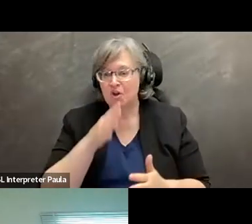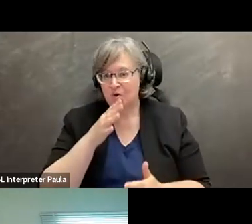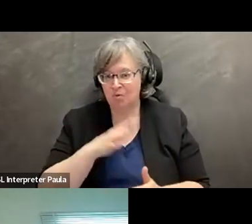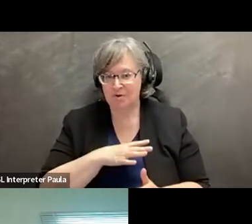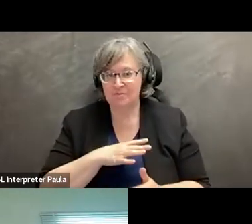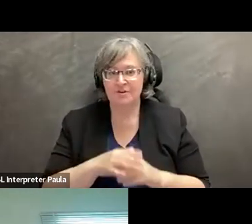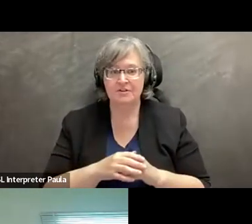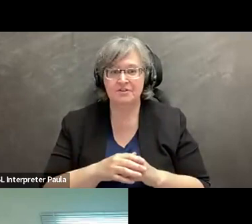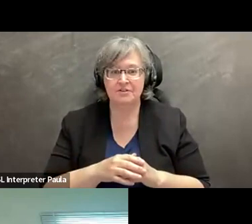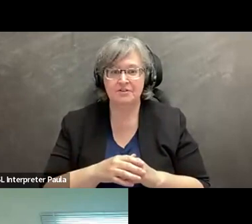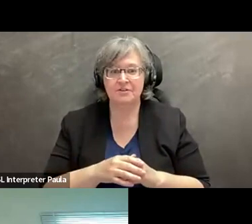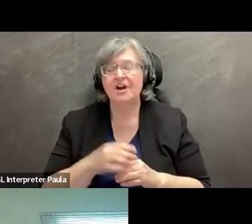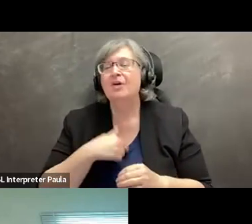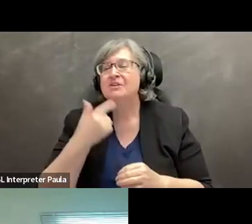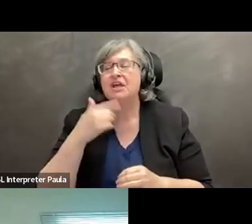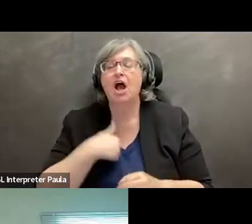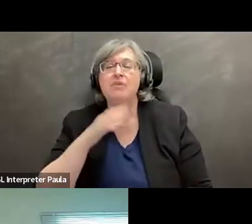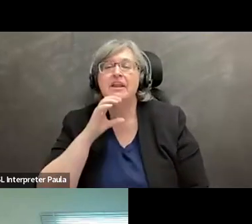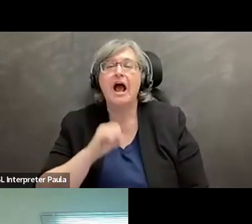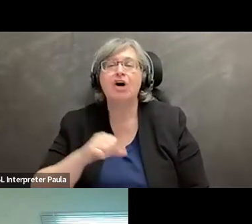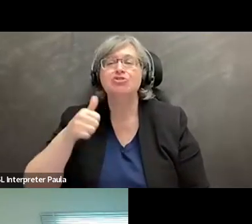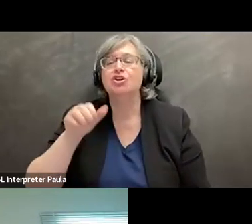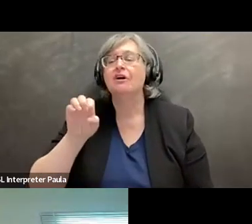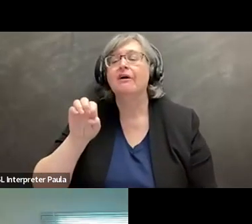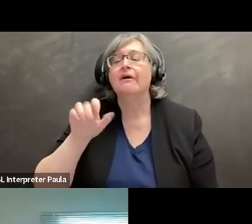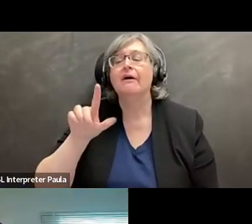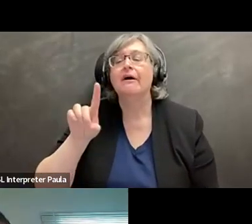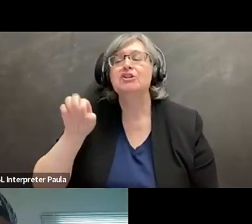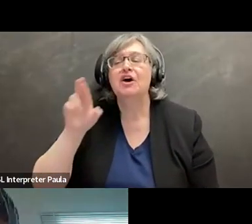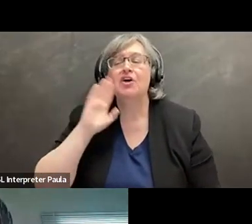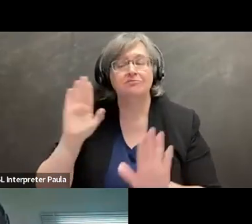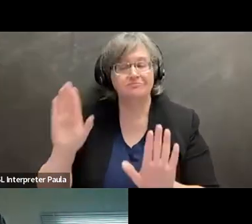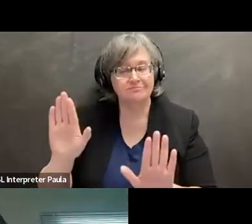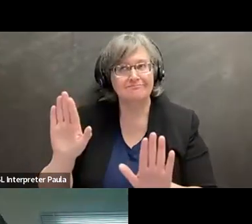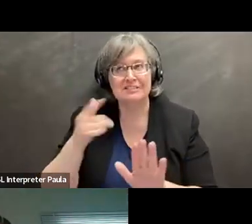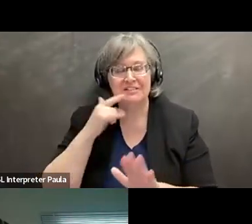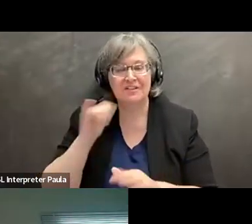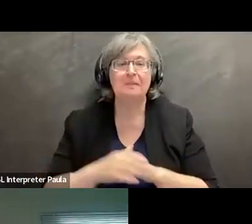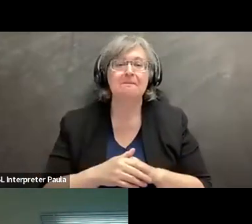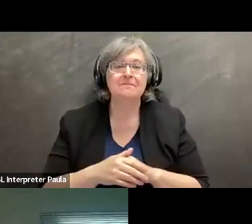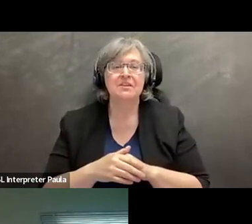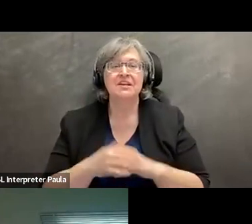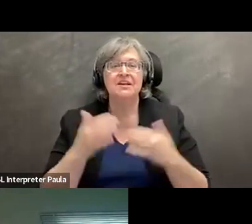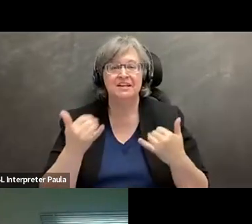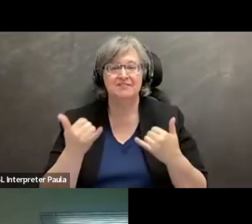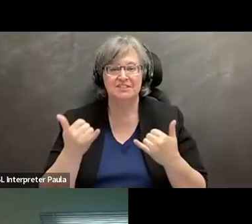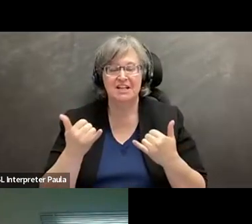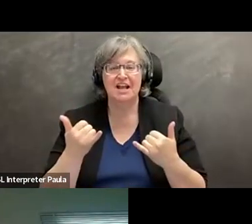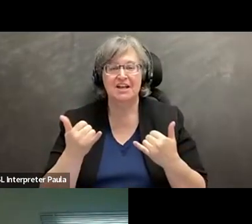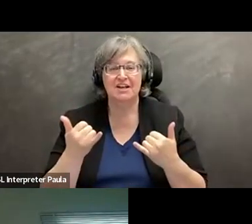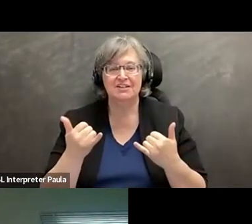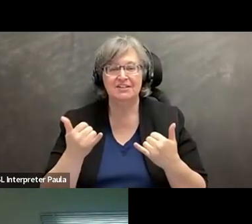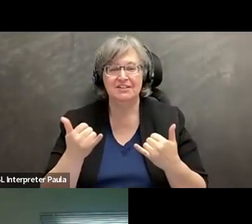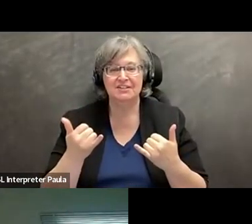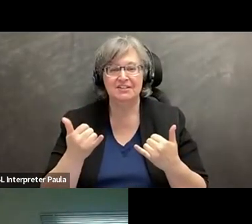I'm gonna say I'm an elder. I'm just gonna leave it at that. I have, as far